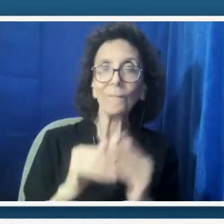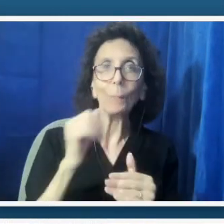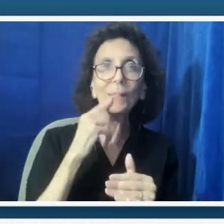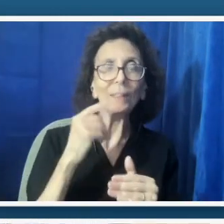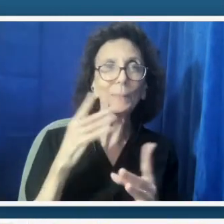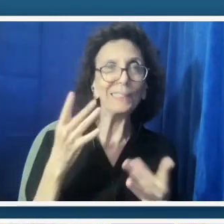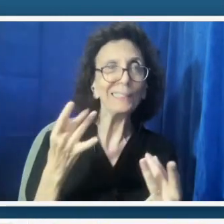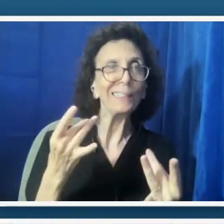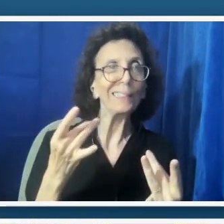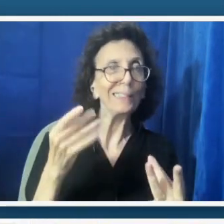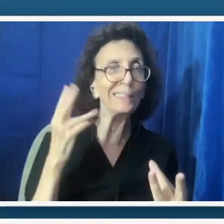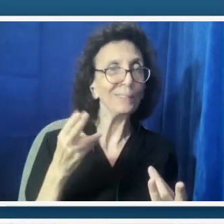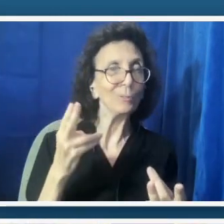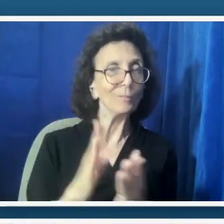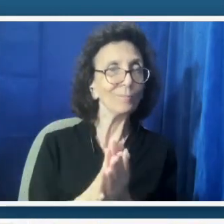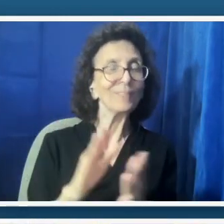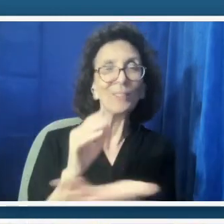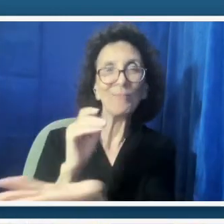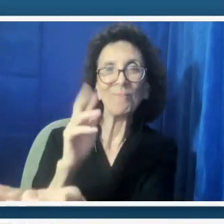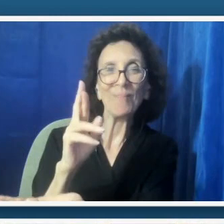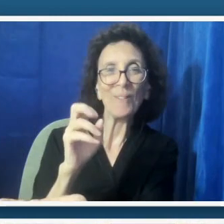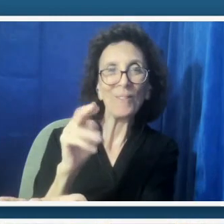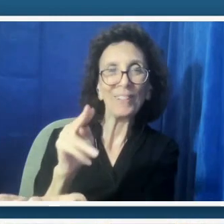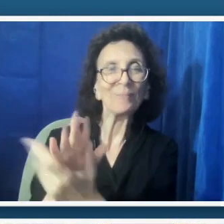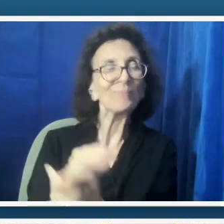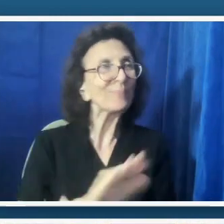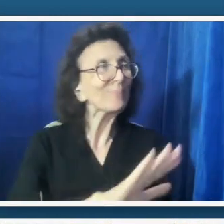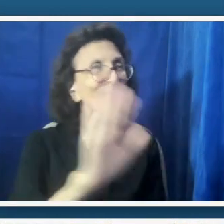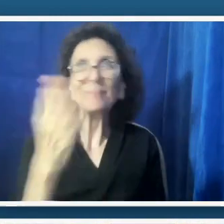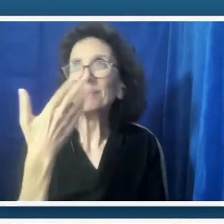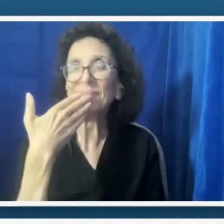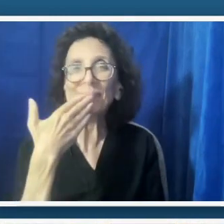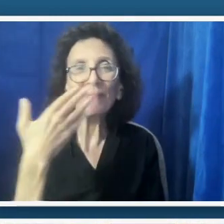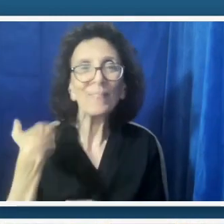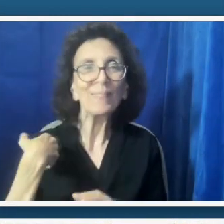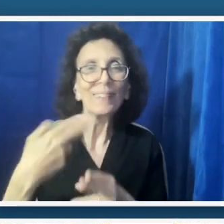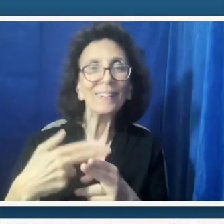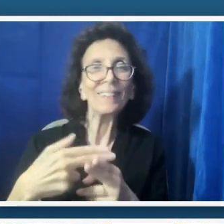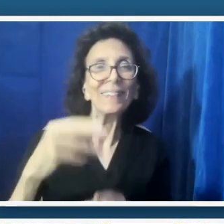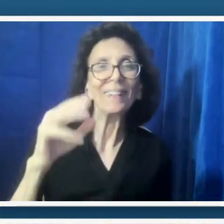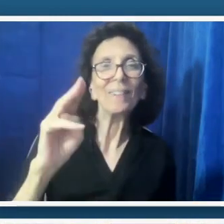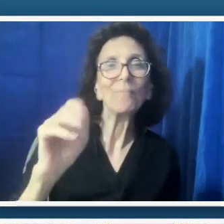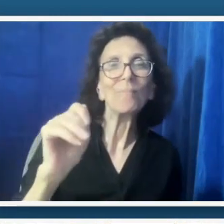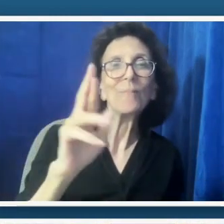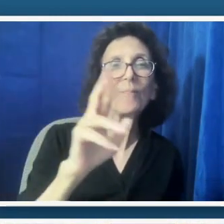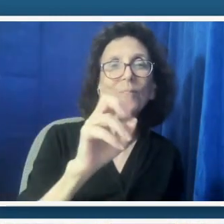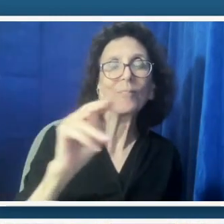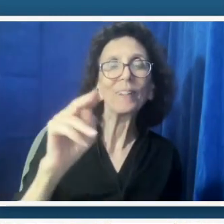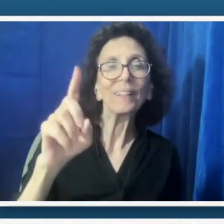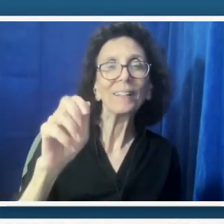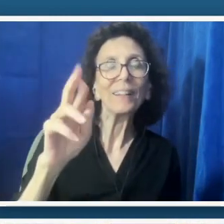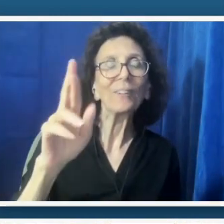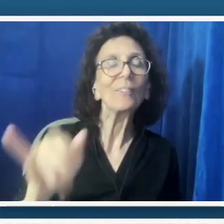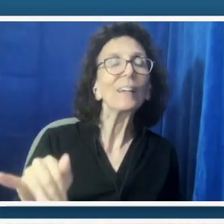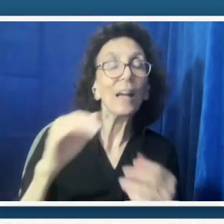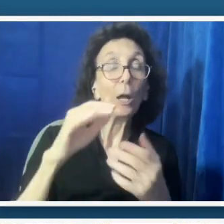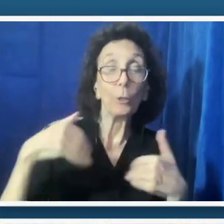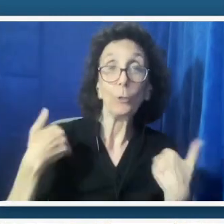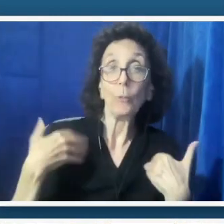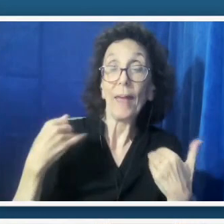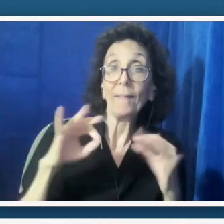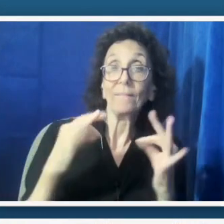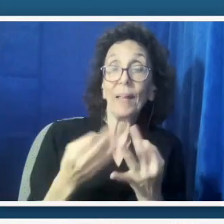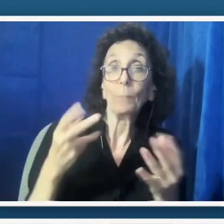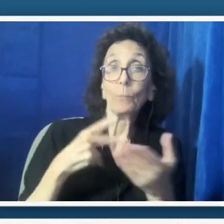minute. Thank you, Jessie. My name is Maureen Leary, and I am the Youth and Family Programs Manager at